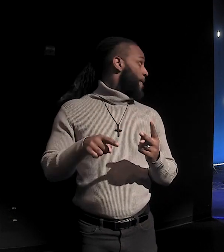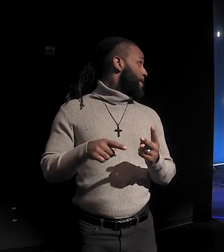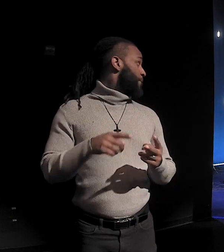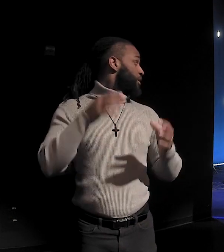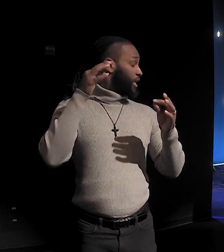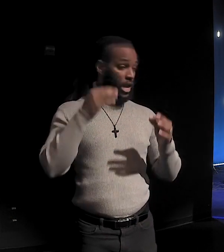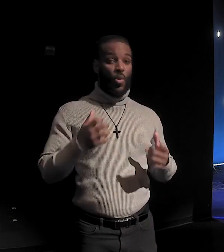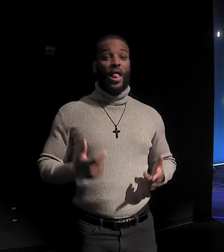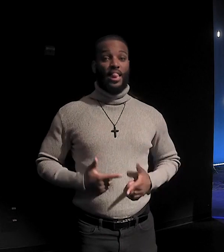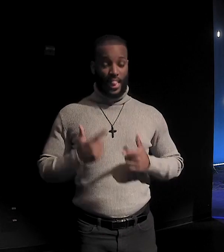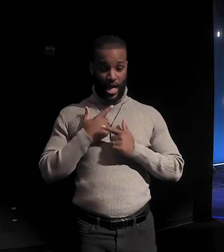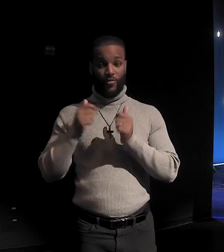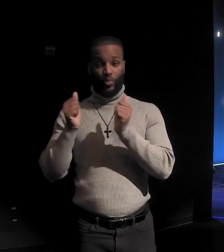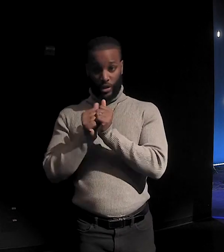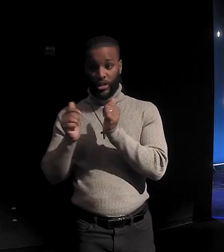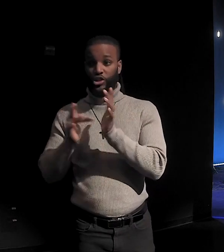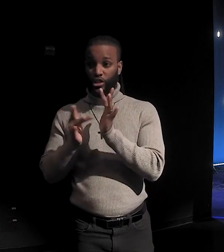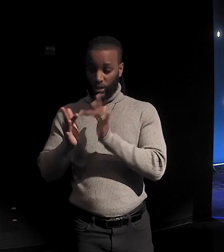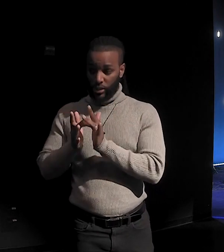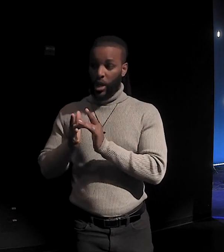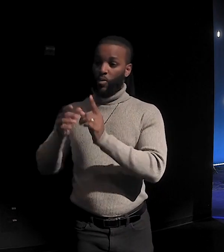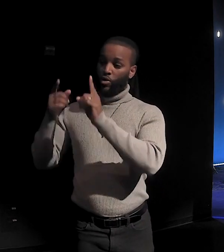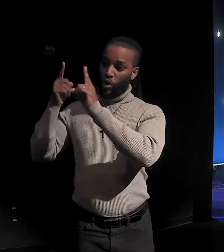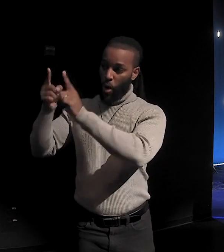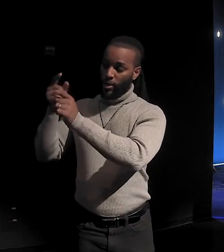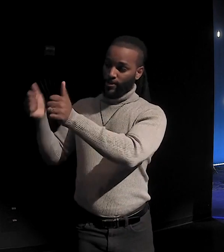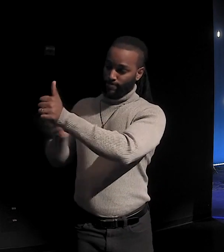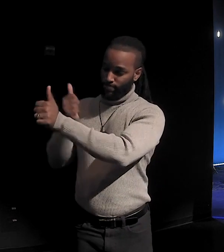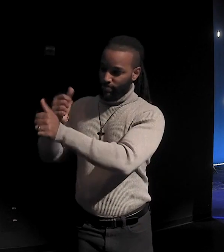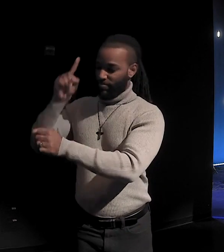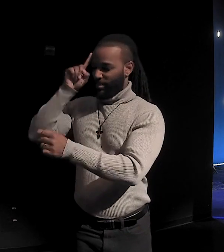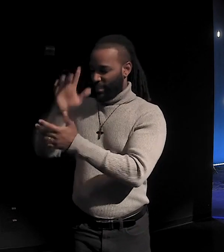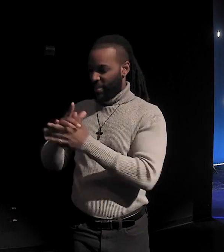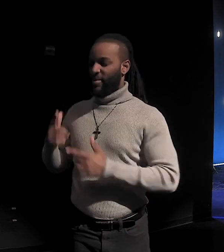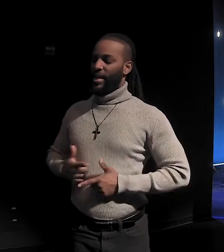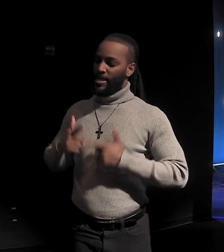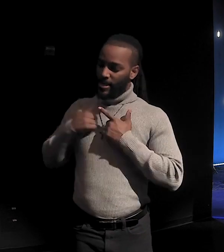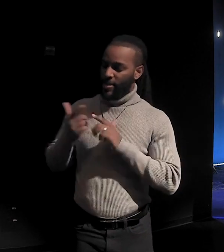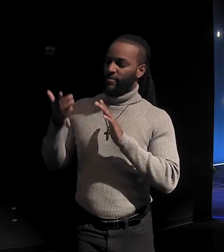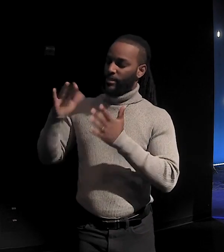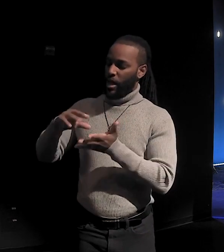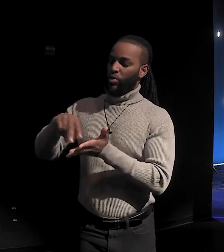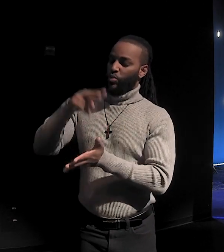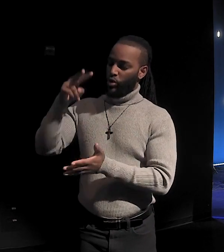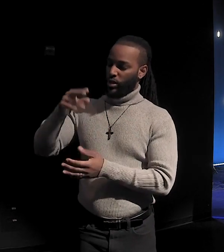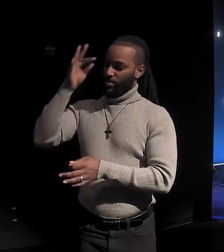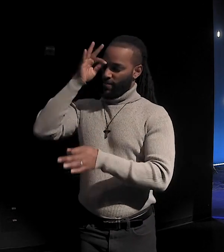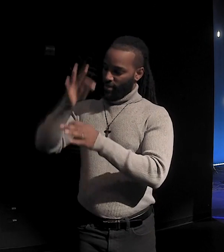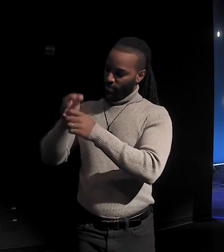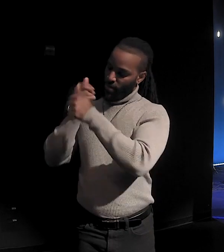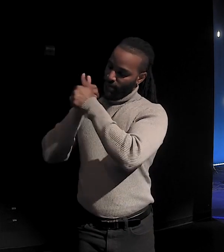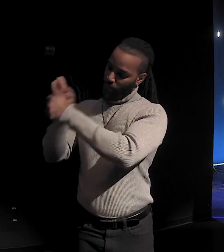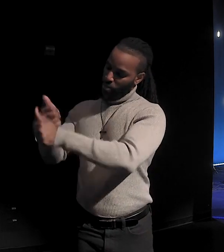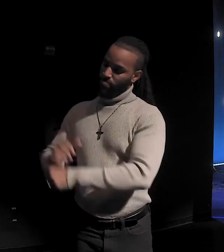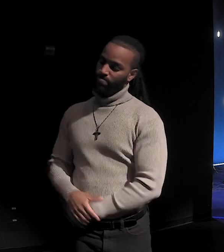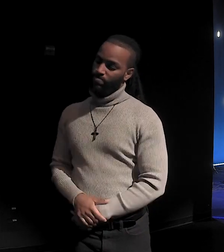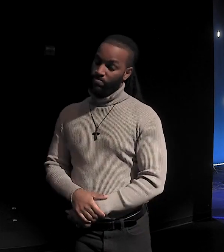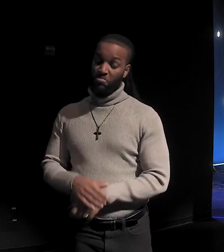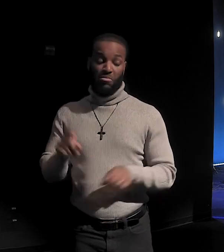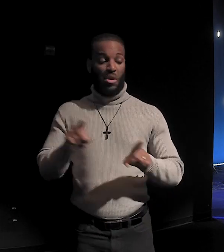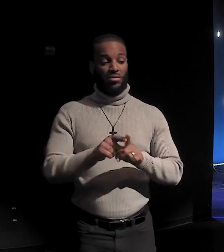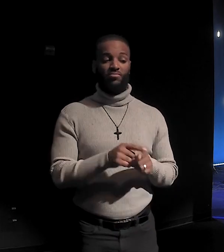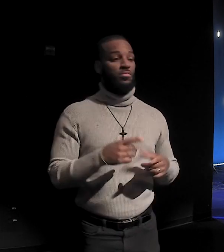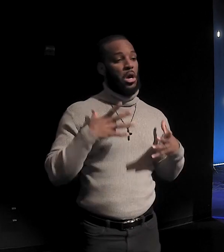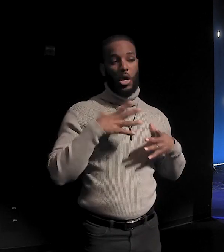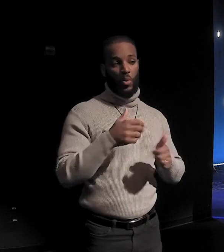decide, I want life with Jesus. I'm going to go after Jesus with all that I am. I believe He lived, died, and rose again. I'm going to put my faith in Him and follow Him. And you could also decide, I don't